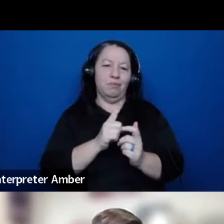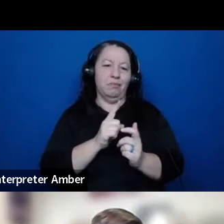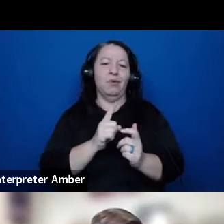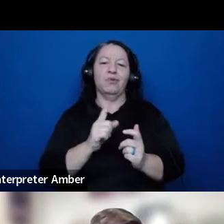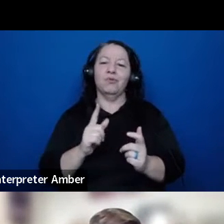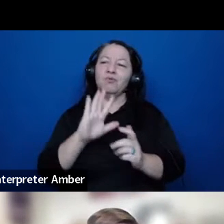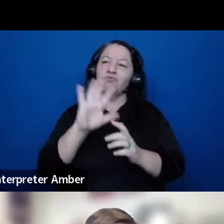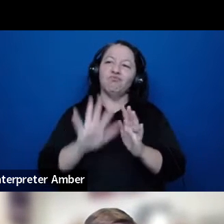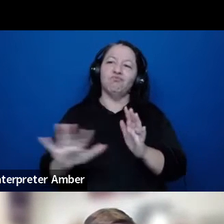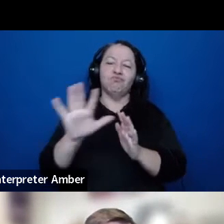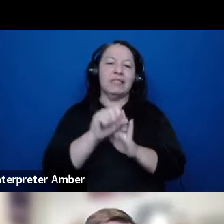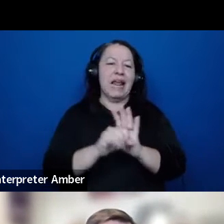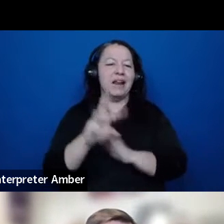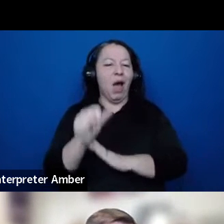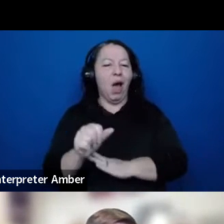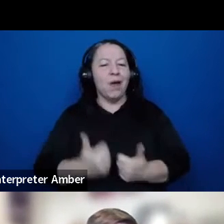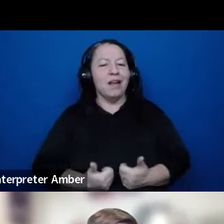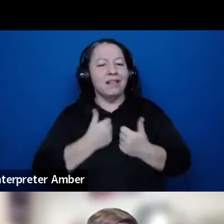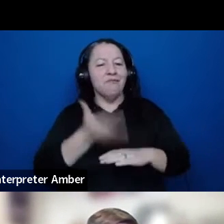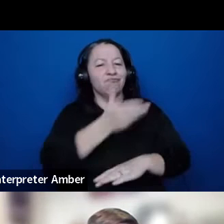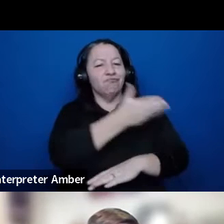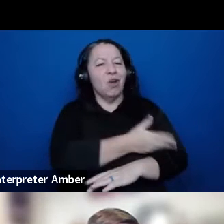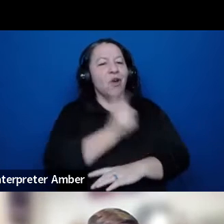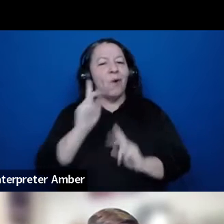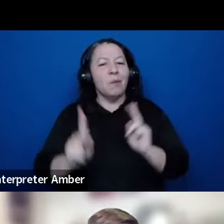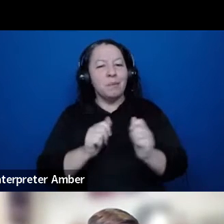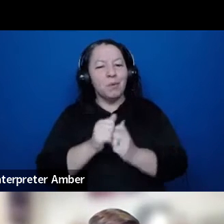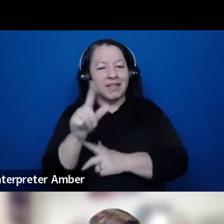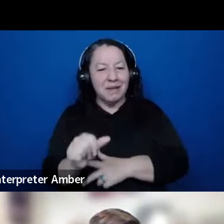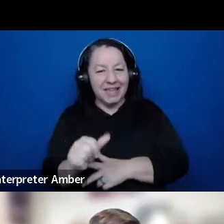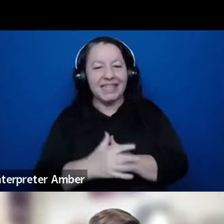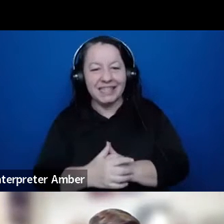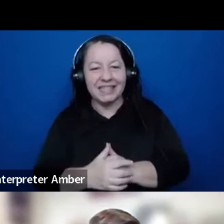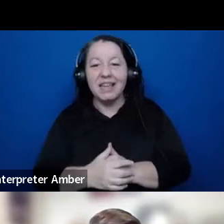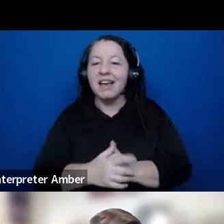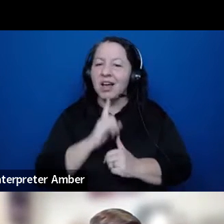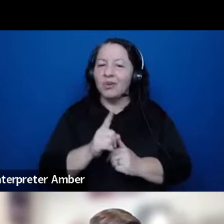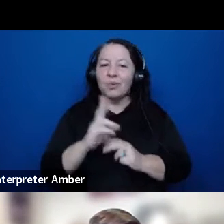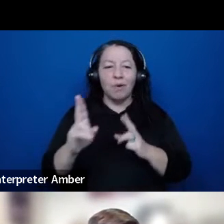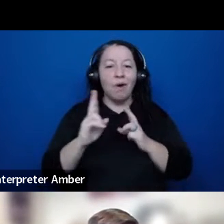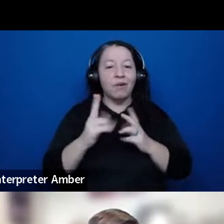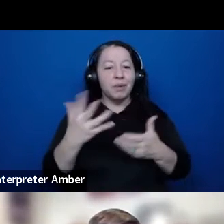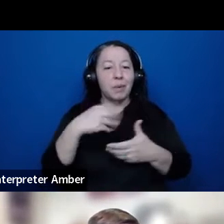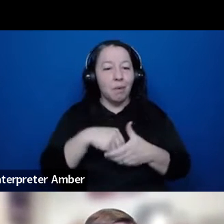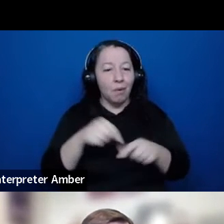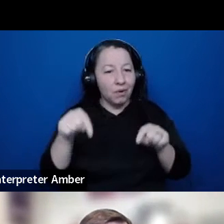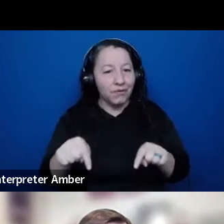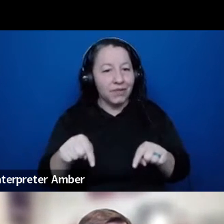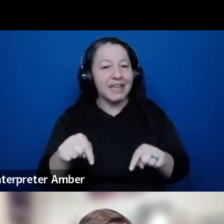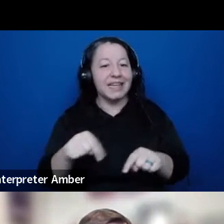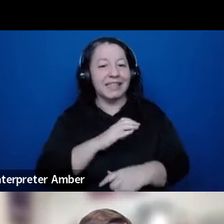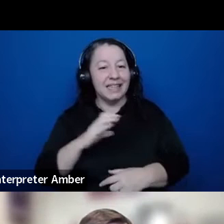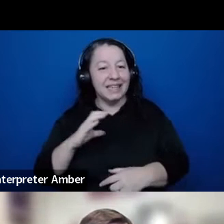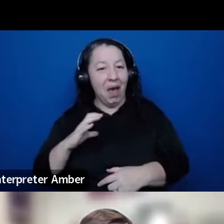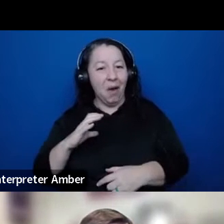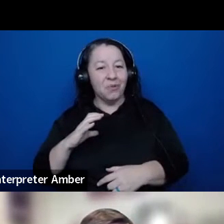for people with developmental disabilities. So it's a privilege to be part of this council and